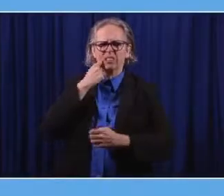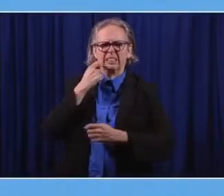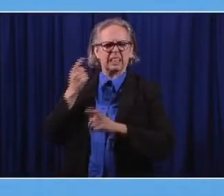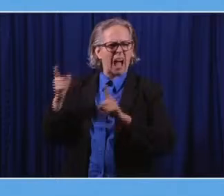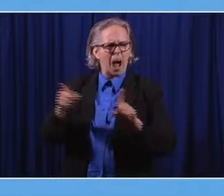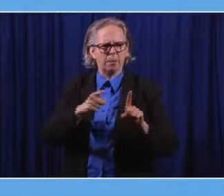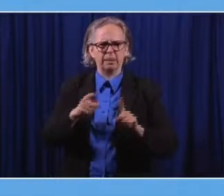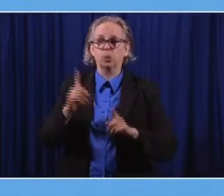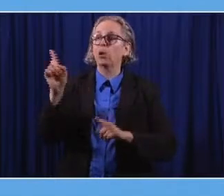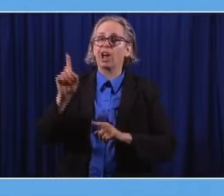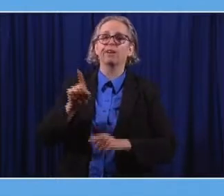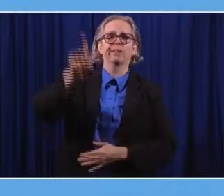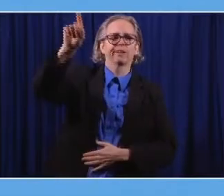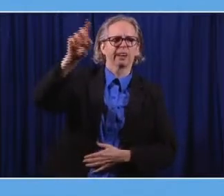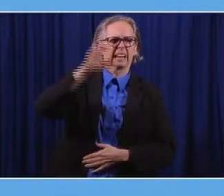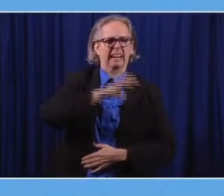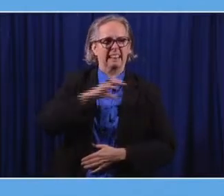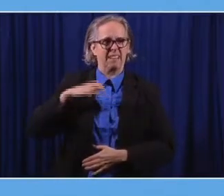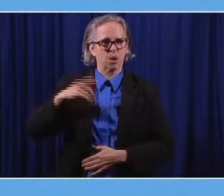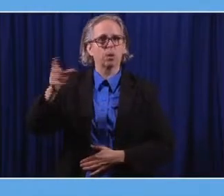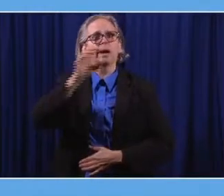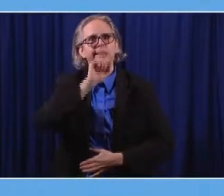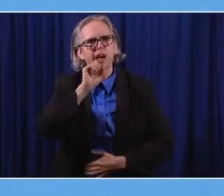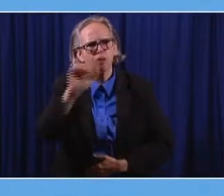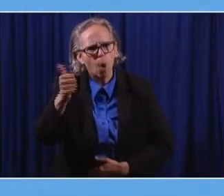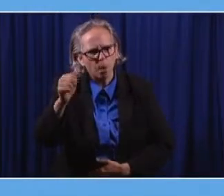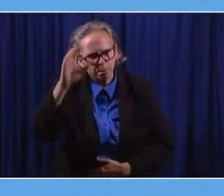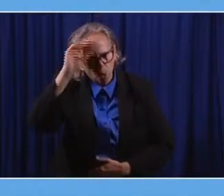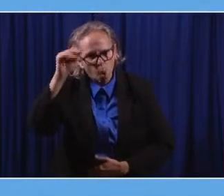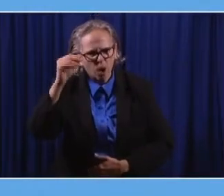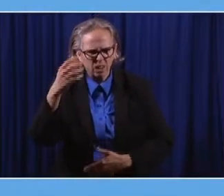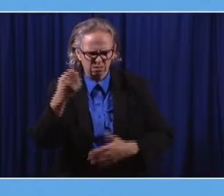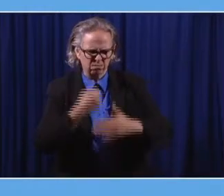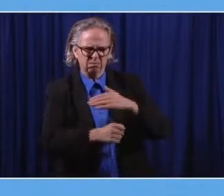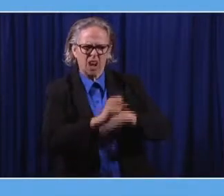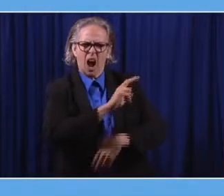10-year-old boy hospitalized after being shot in the back.